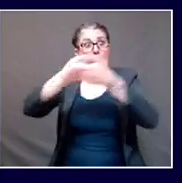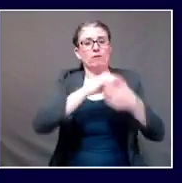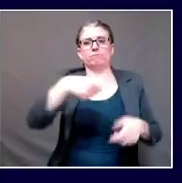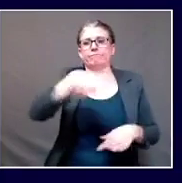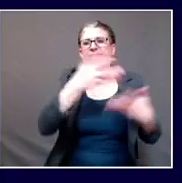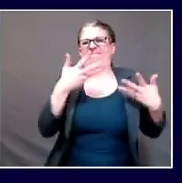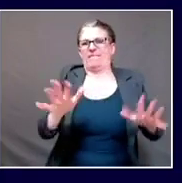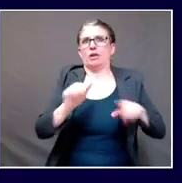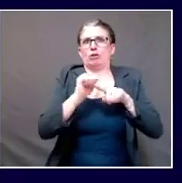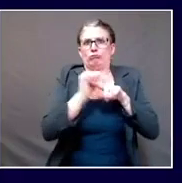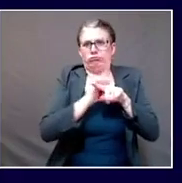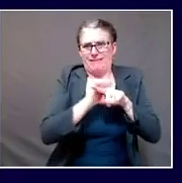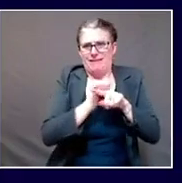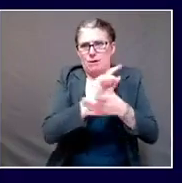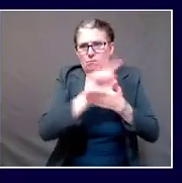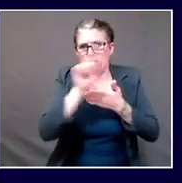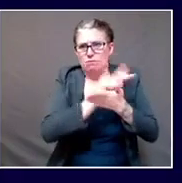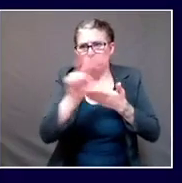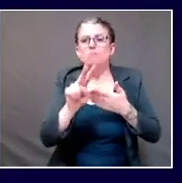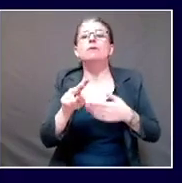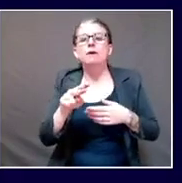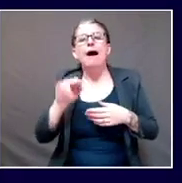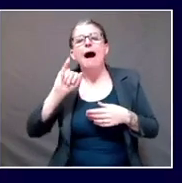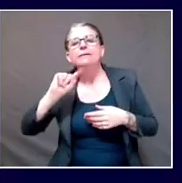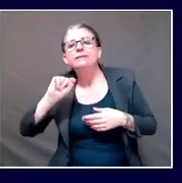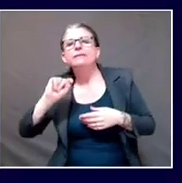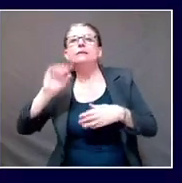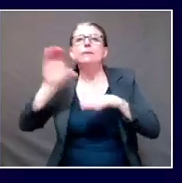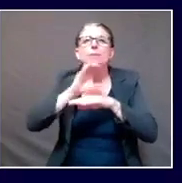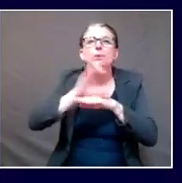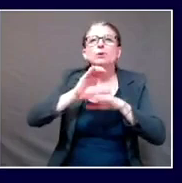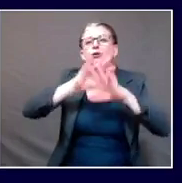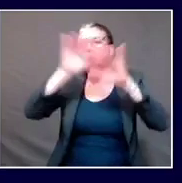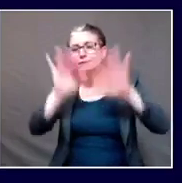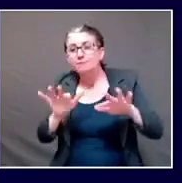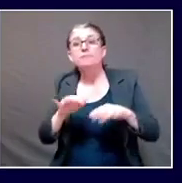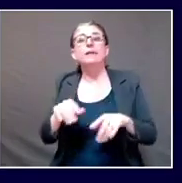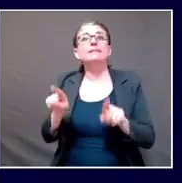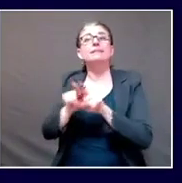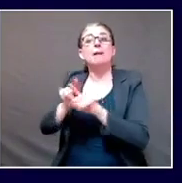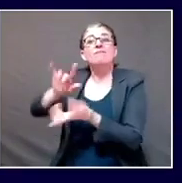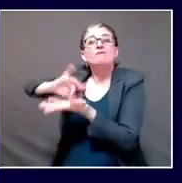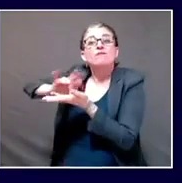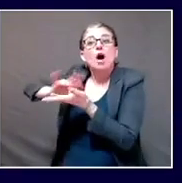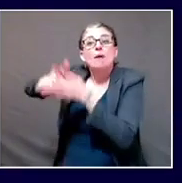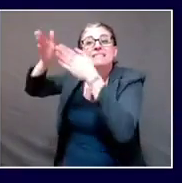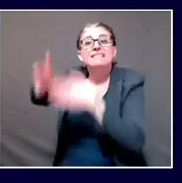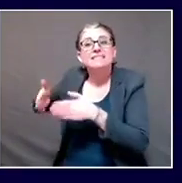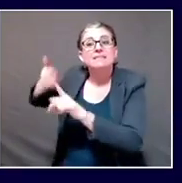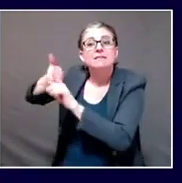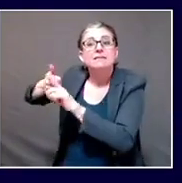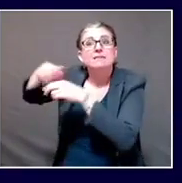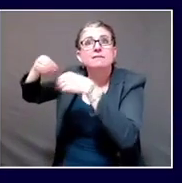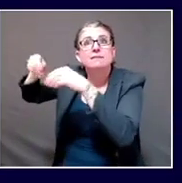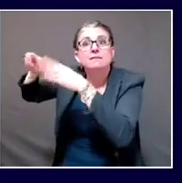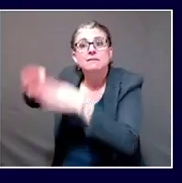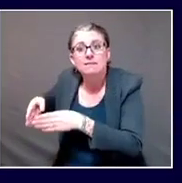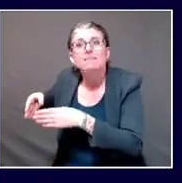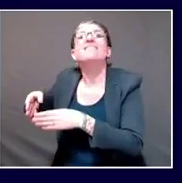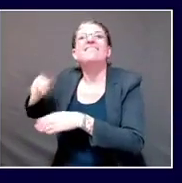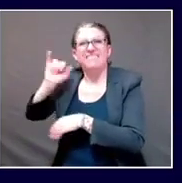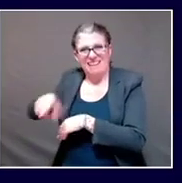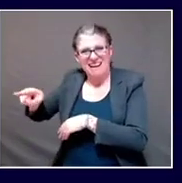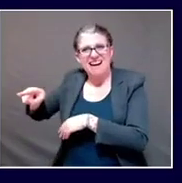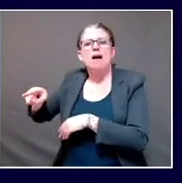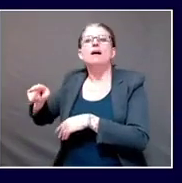the pharmacies would be working with the long-term care facilities, skilled nursing facilities to do things like obtain